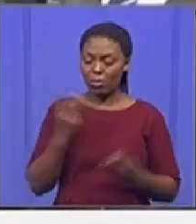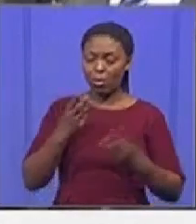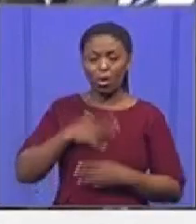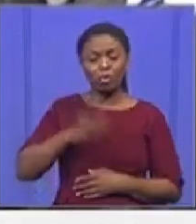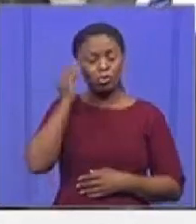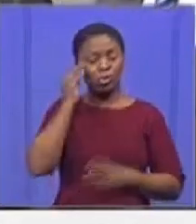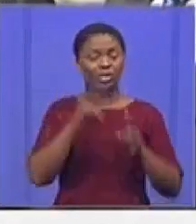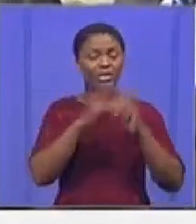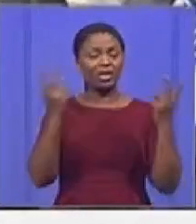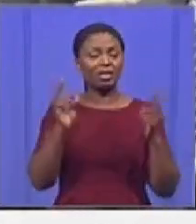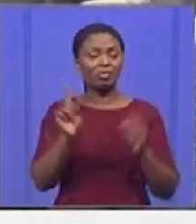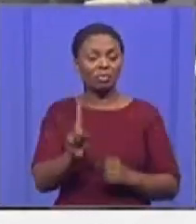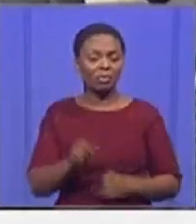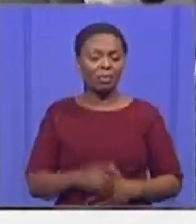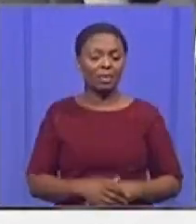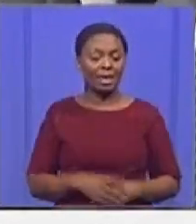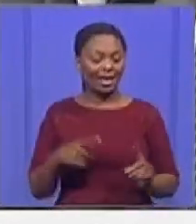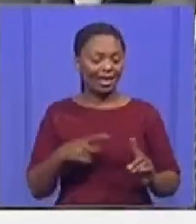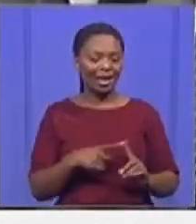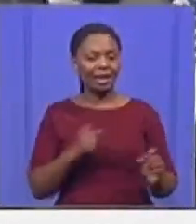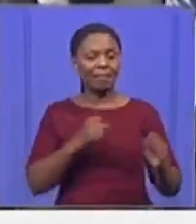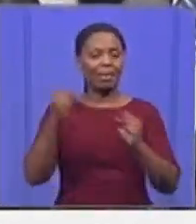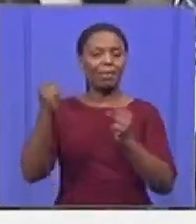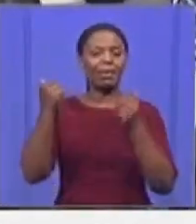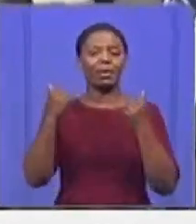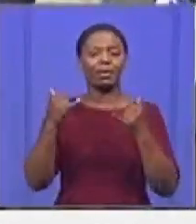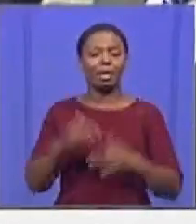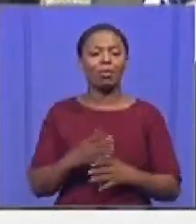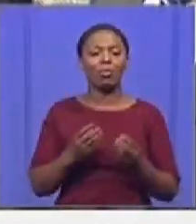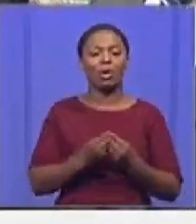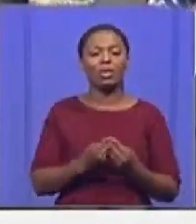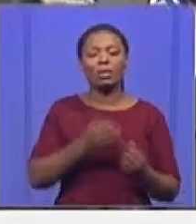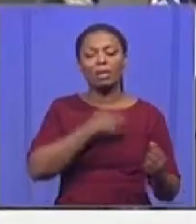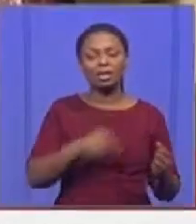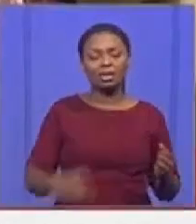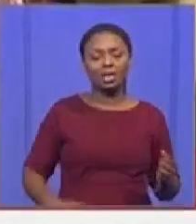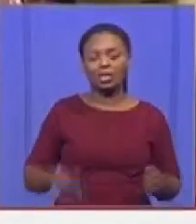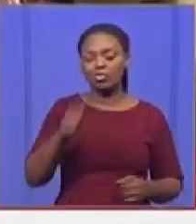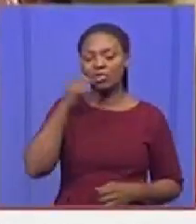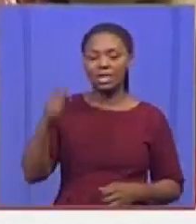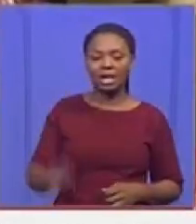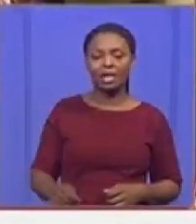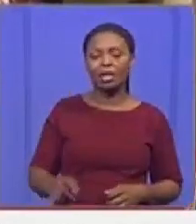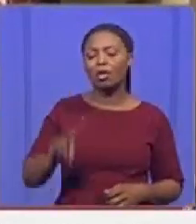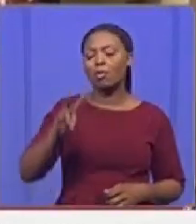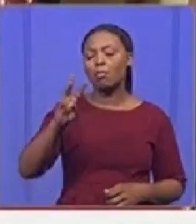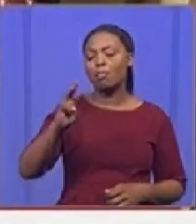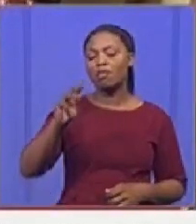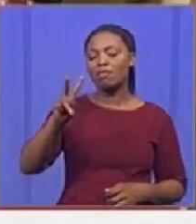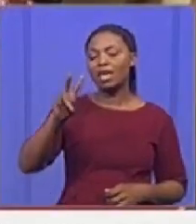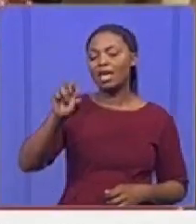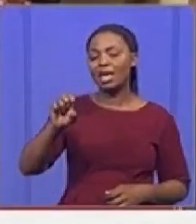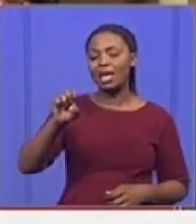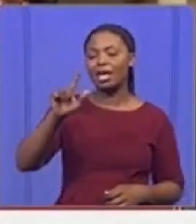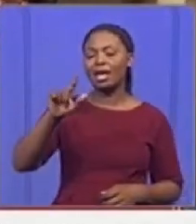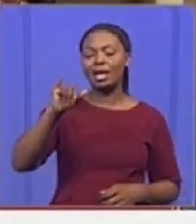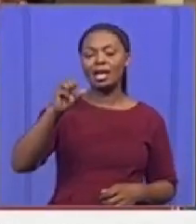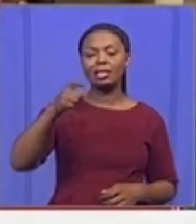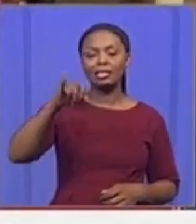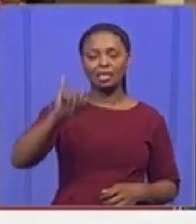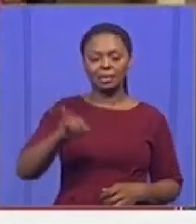difference. Gape o buile ka dipuisano tsa gagwe le mopresidente wa Ukraine Volodymyr Zelensky. Ntwa ya kwa Ukraine e